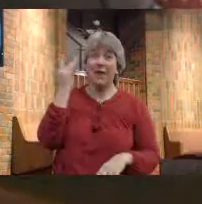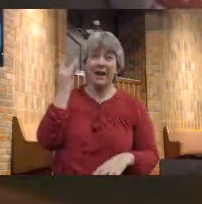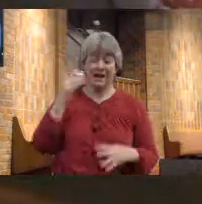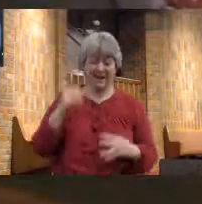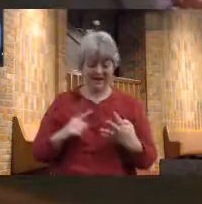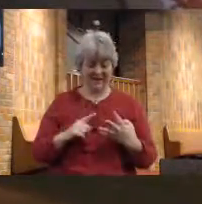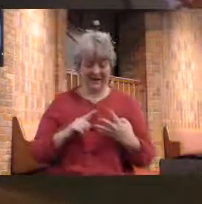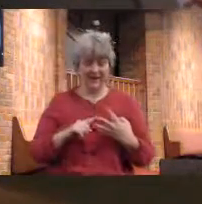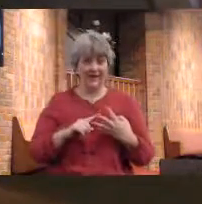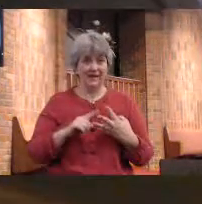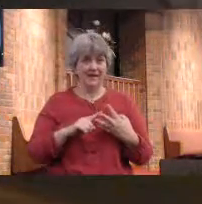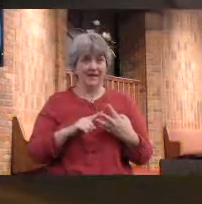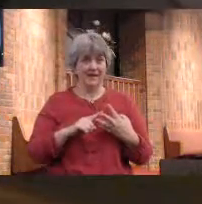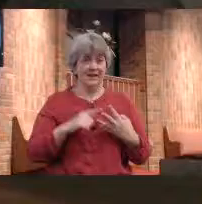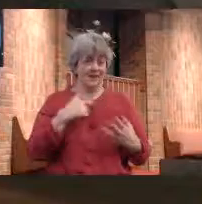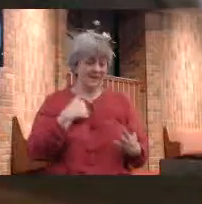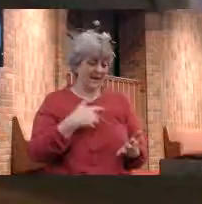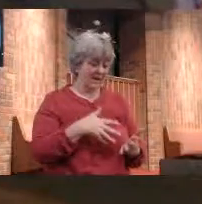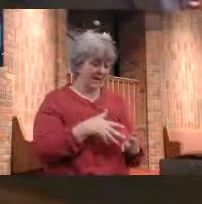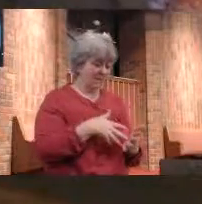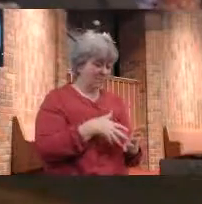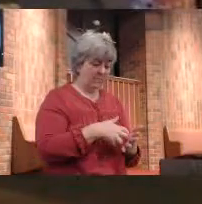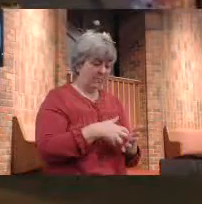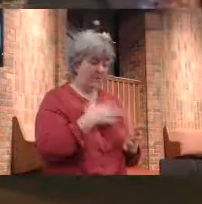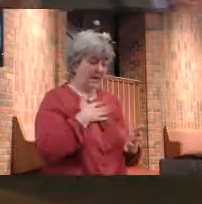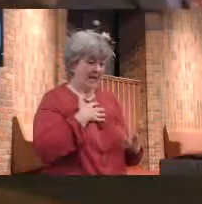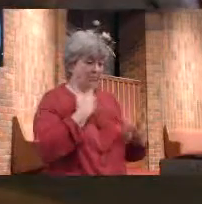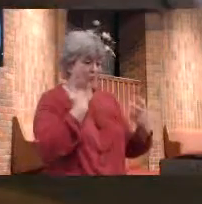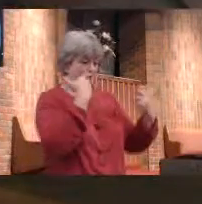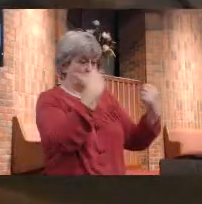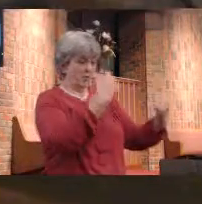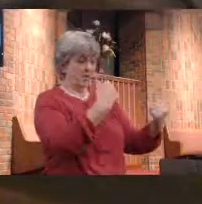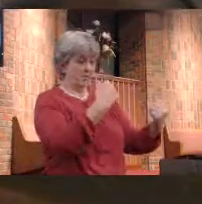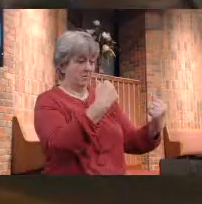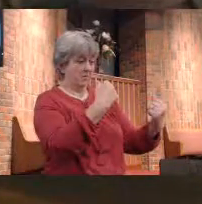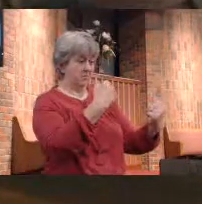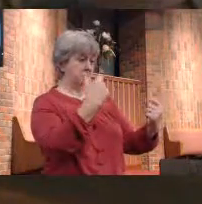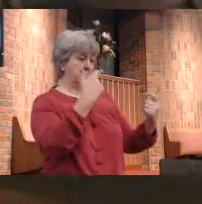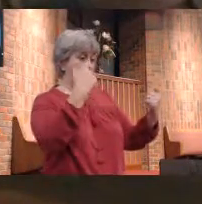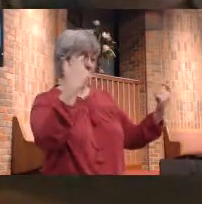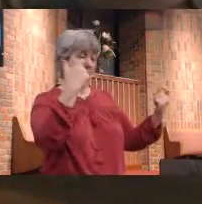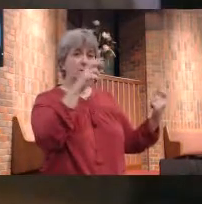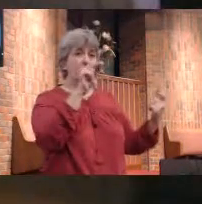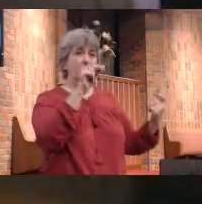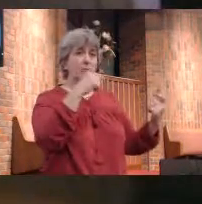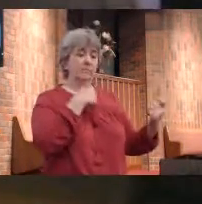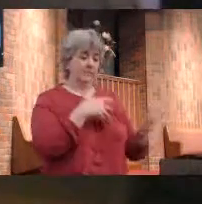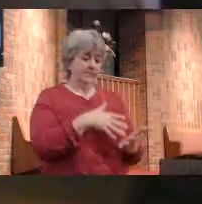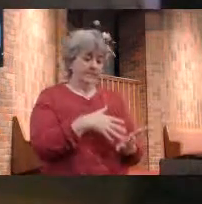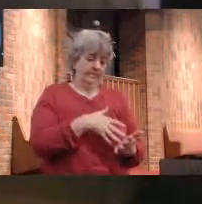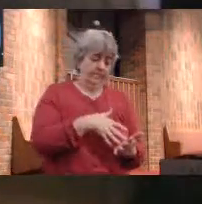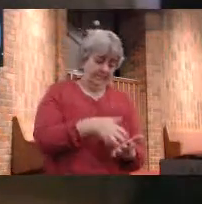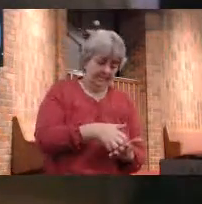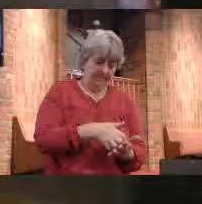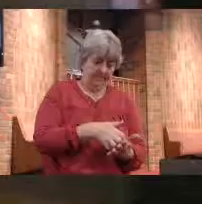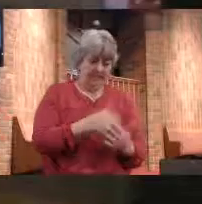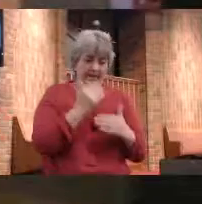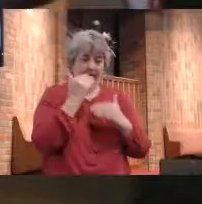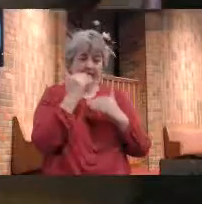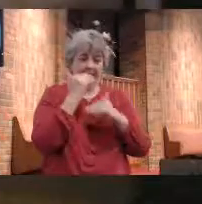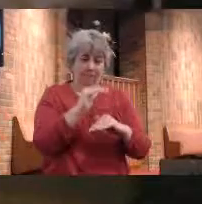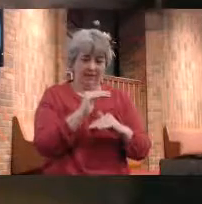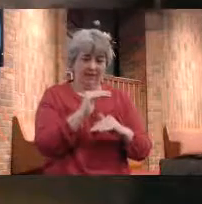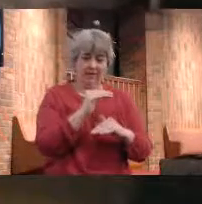Prayer is our turning from our own strength and the recognition of our weakness and our frailty and our limitations to the power